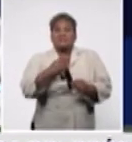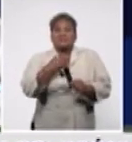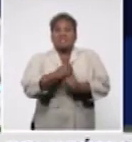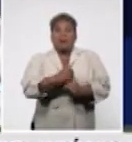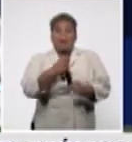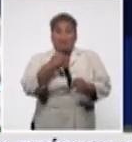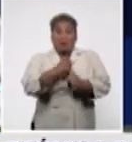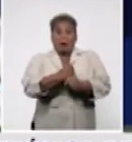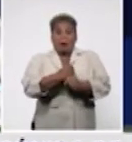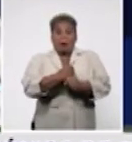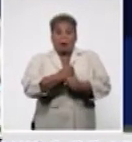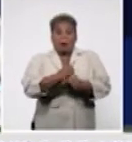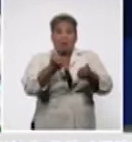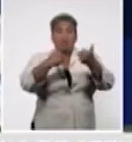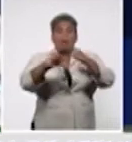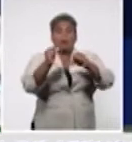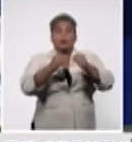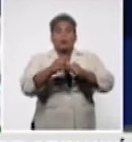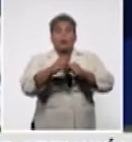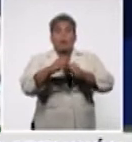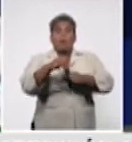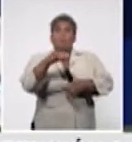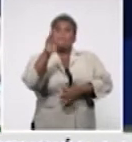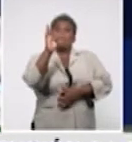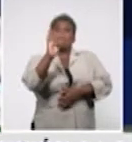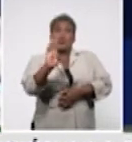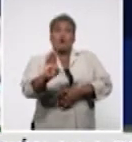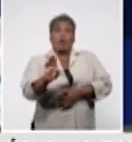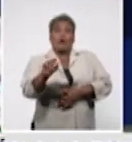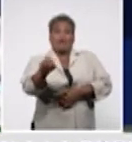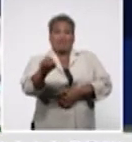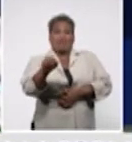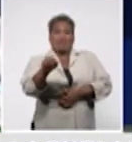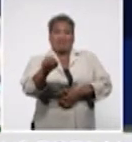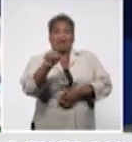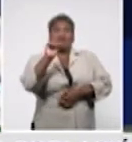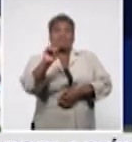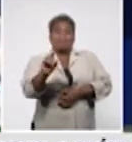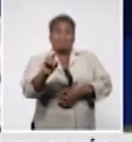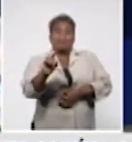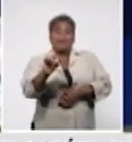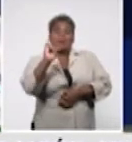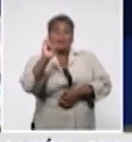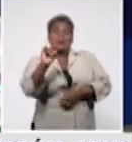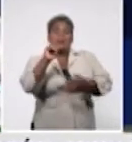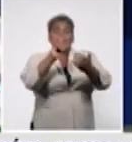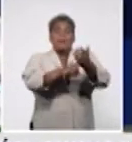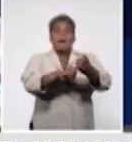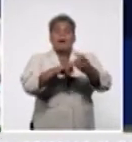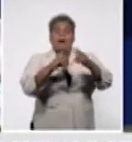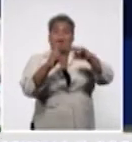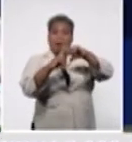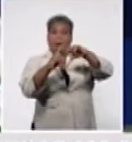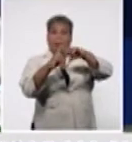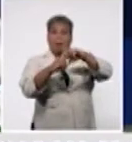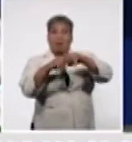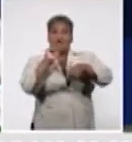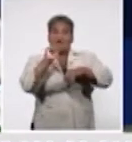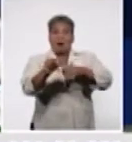and Microbiology Center, 635 in Havana's, 282 in Santiago de